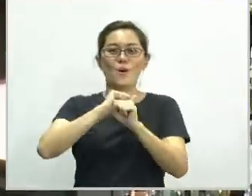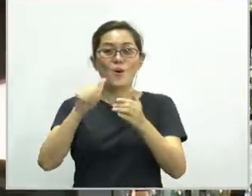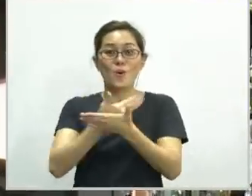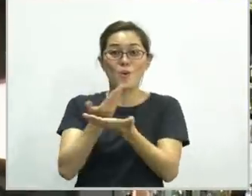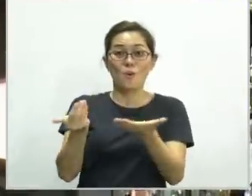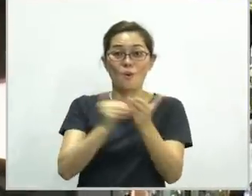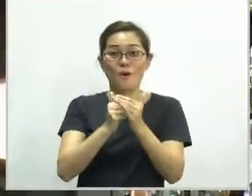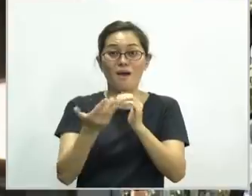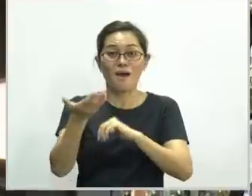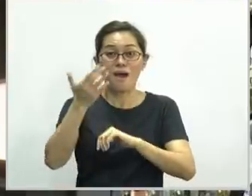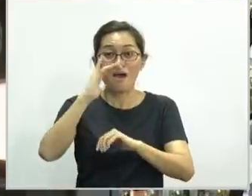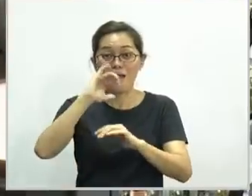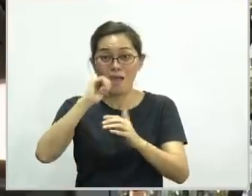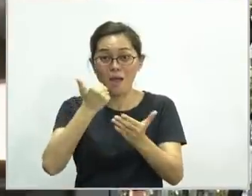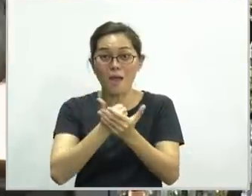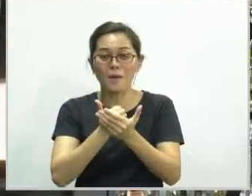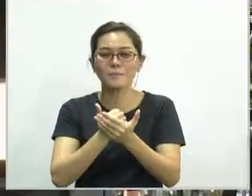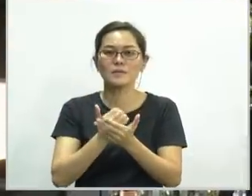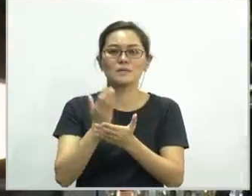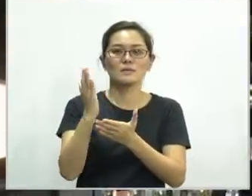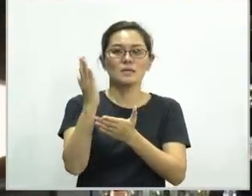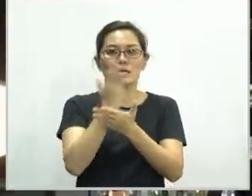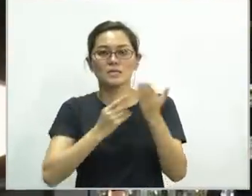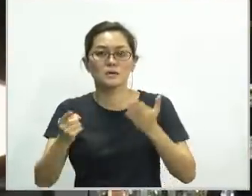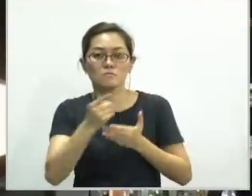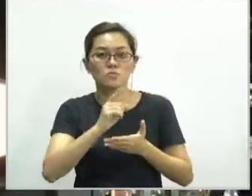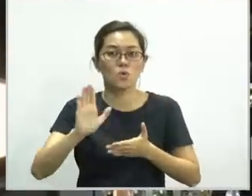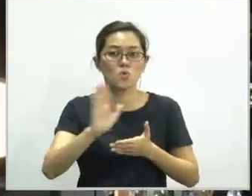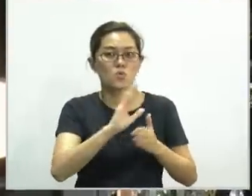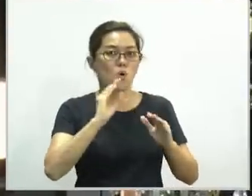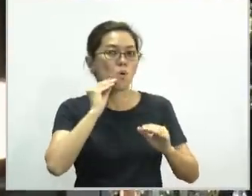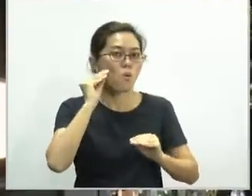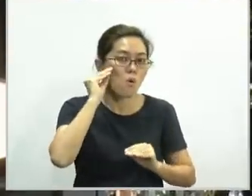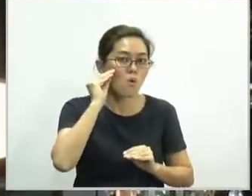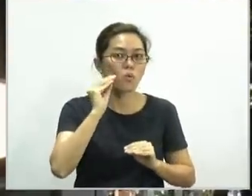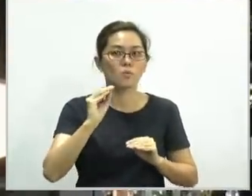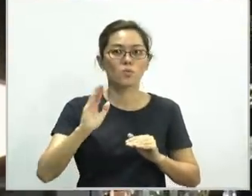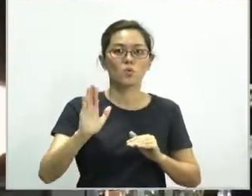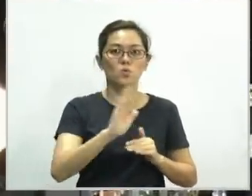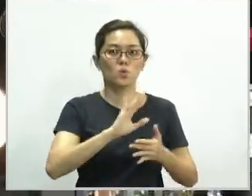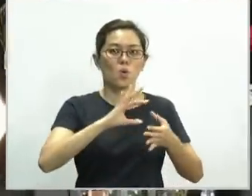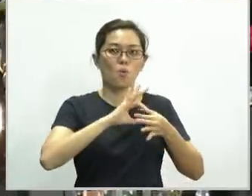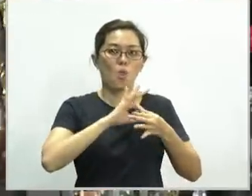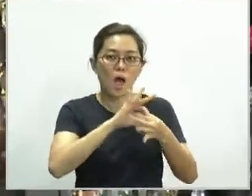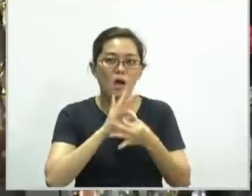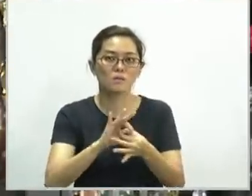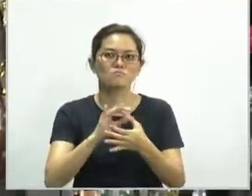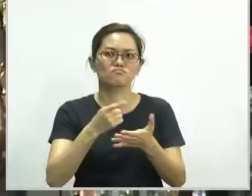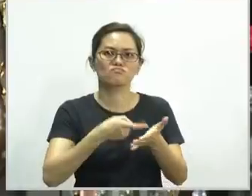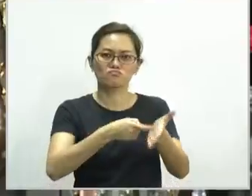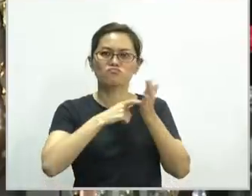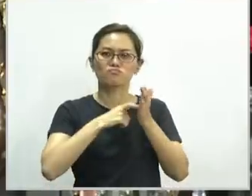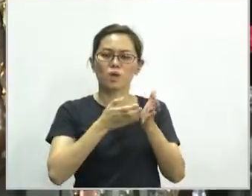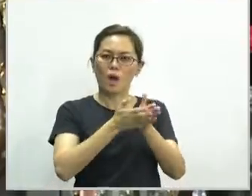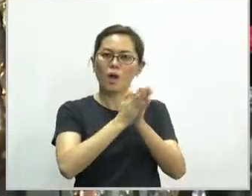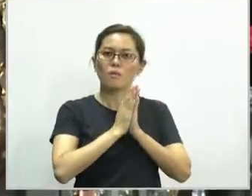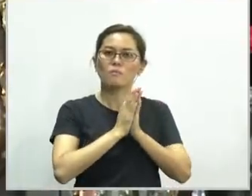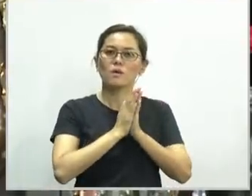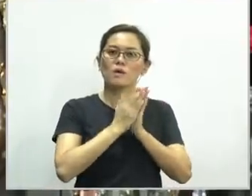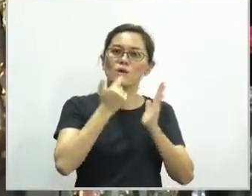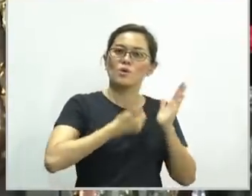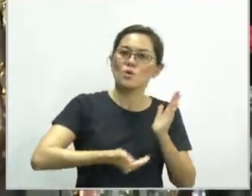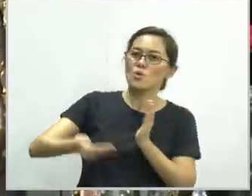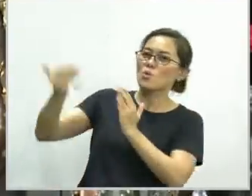Amen. Some of you, you need prayers for your homes and your relationships. And as we call out to this